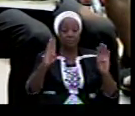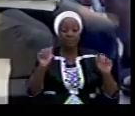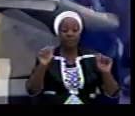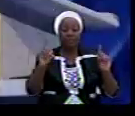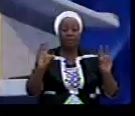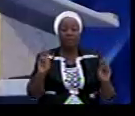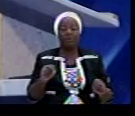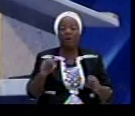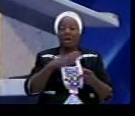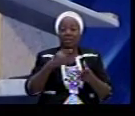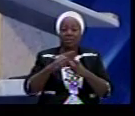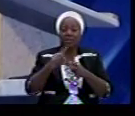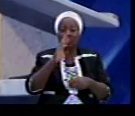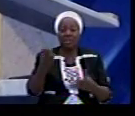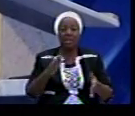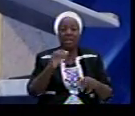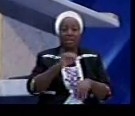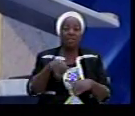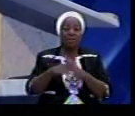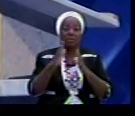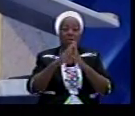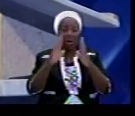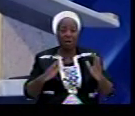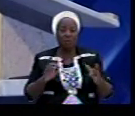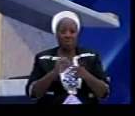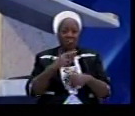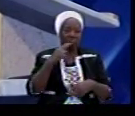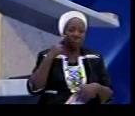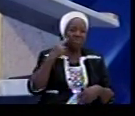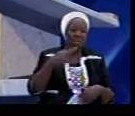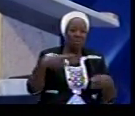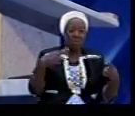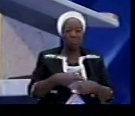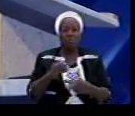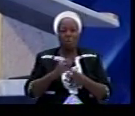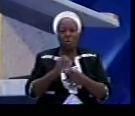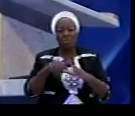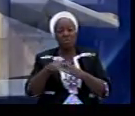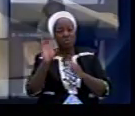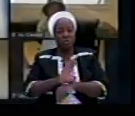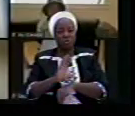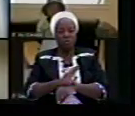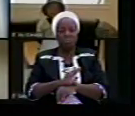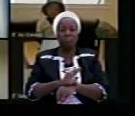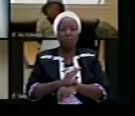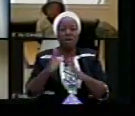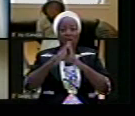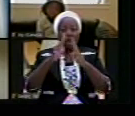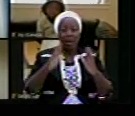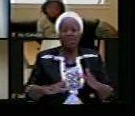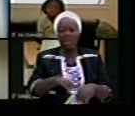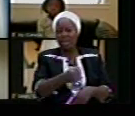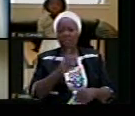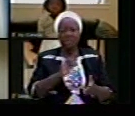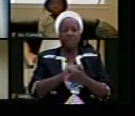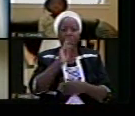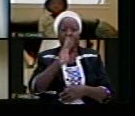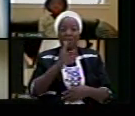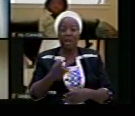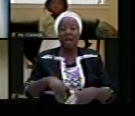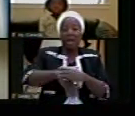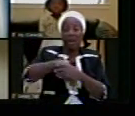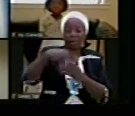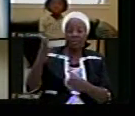house, in an hotel room, or in a church building, anywhere you are, outside